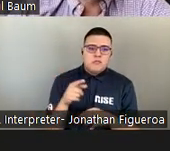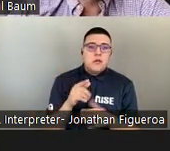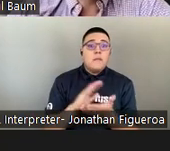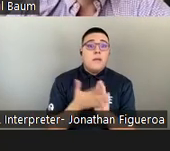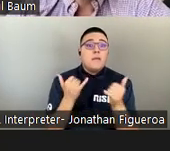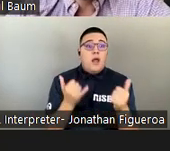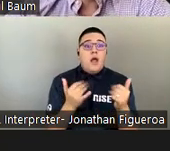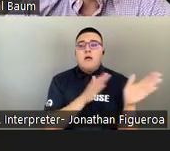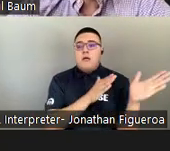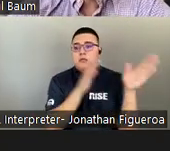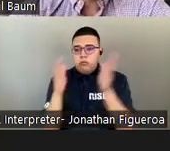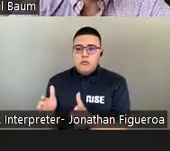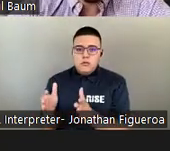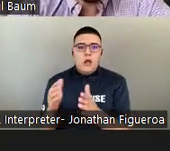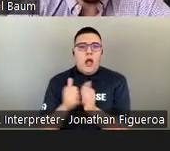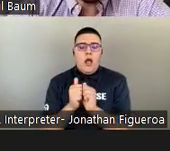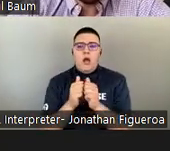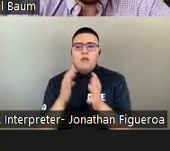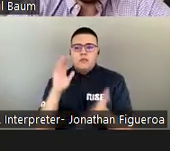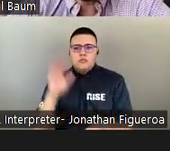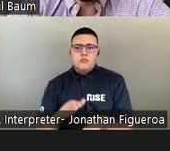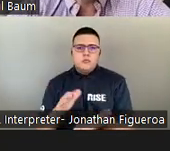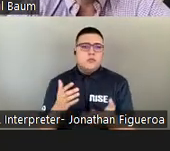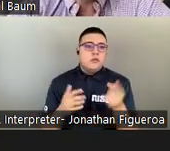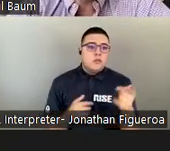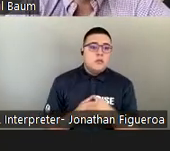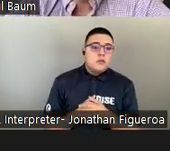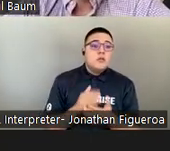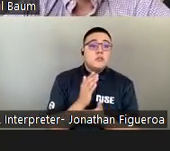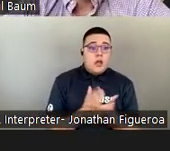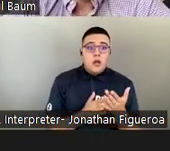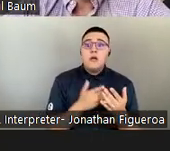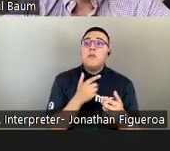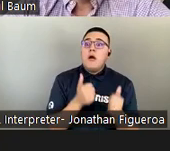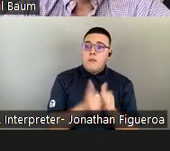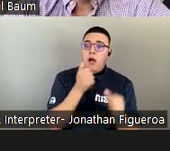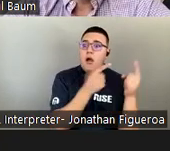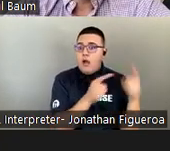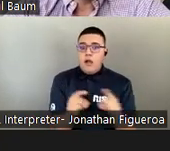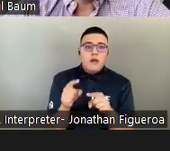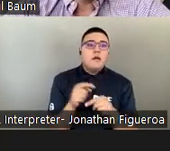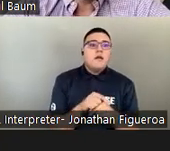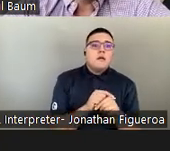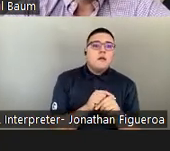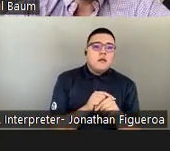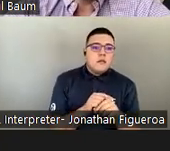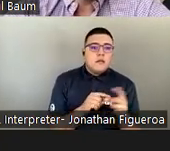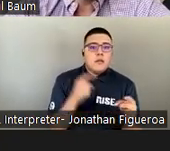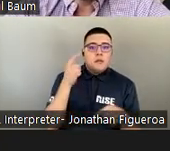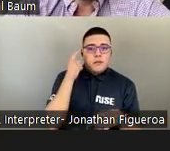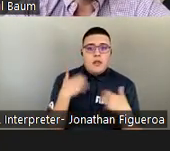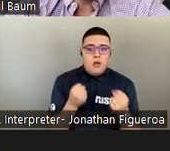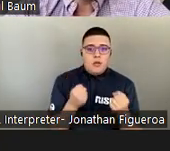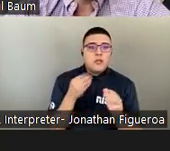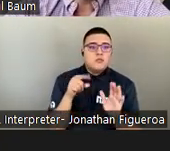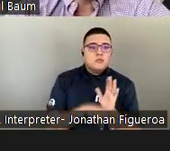solutions. Some trends and trend lines in LGBTQ youth mental health and suicide risk.